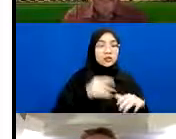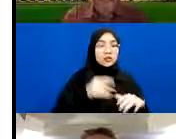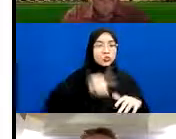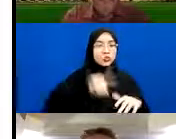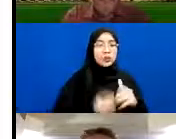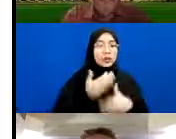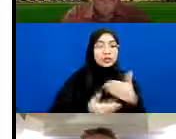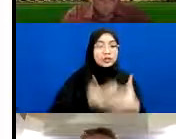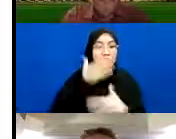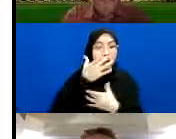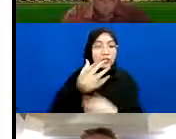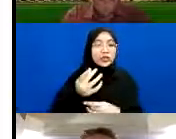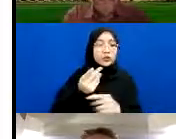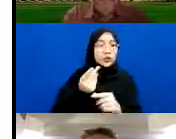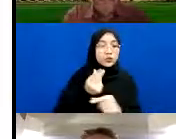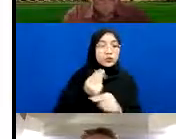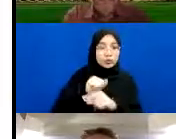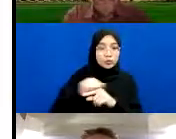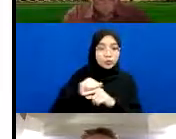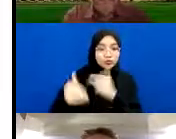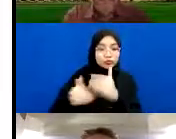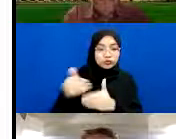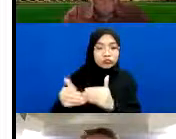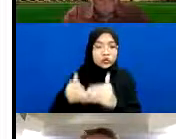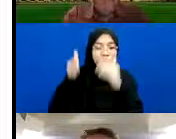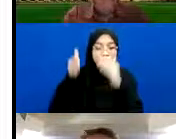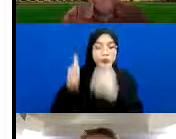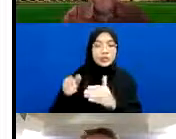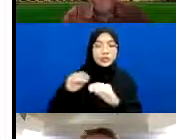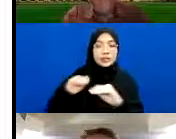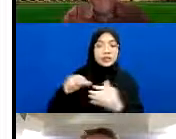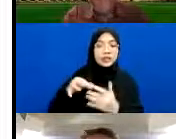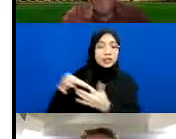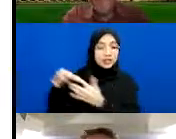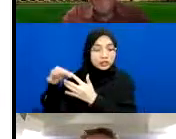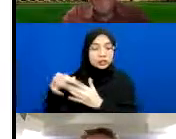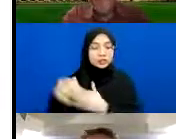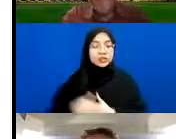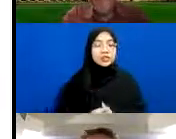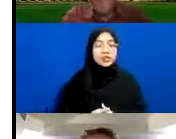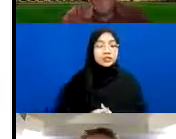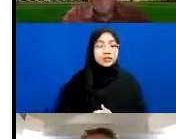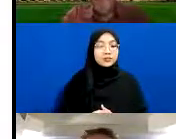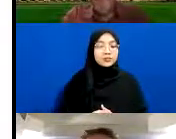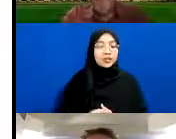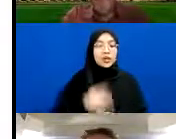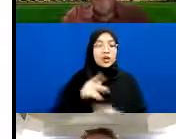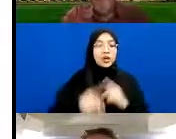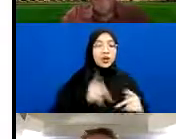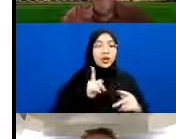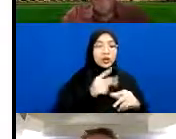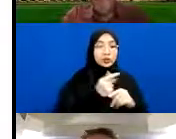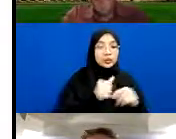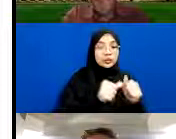education. Additionally, specialised support staff make inclusive education more effective.